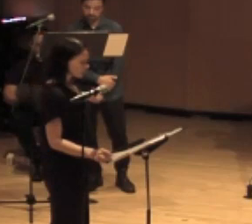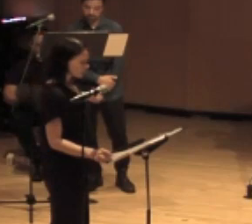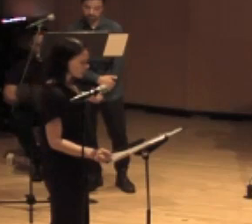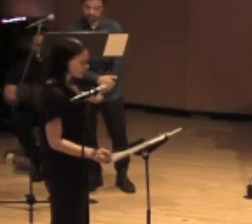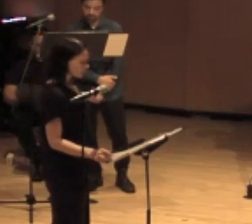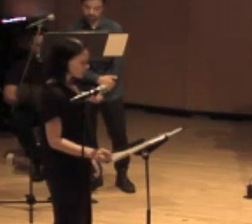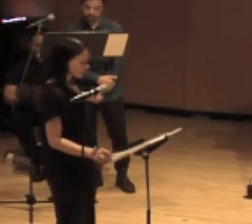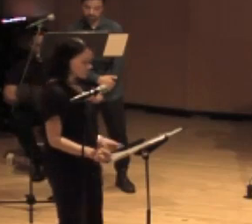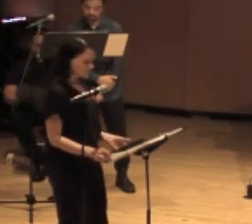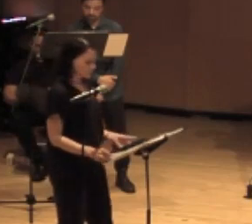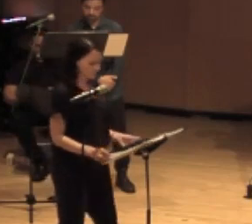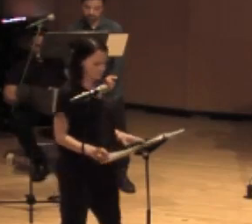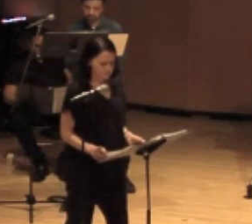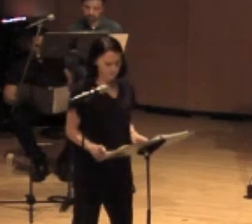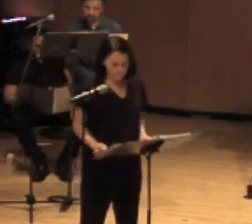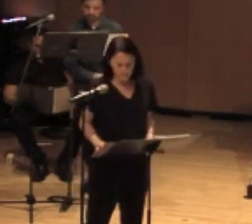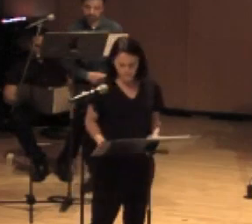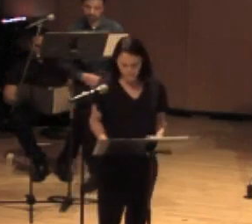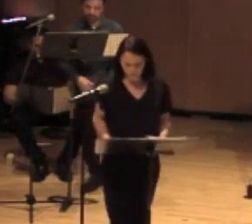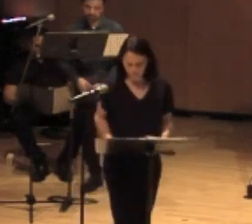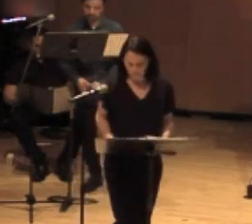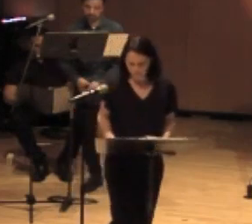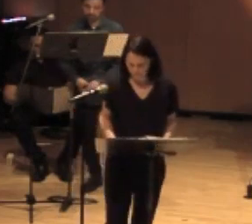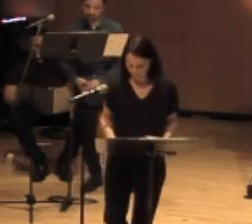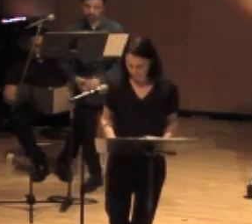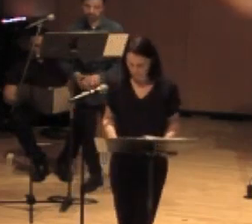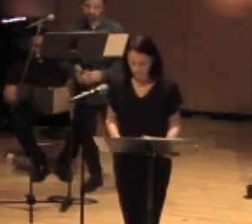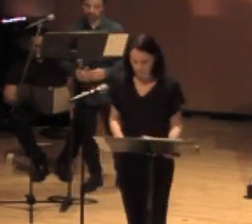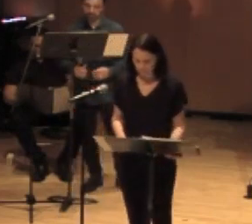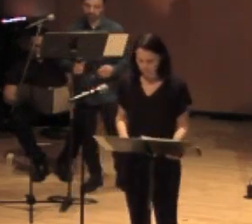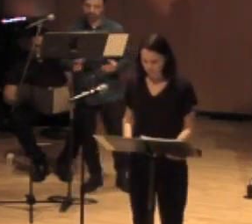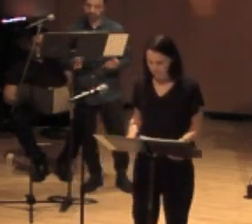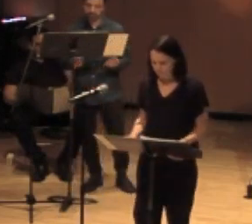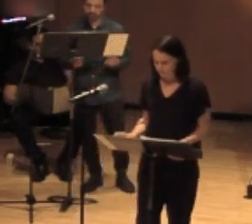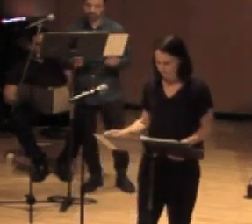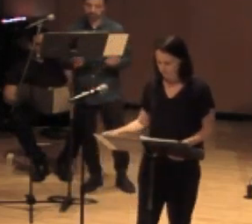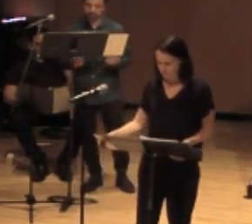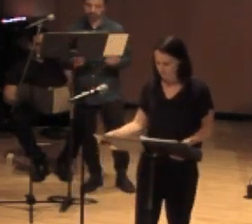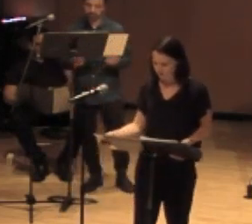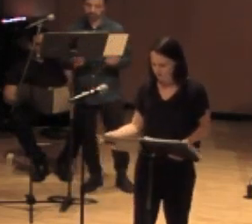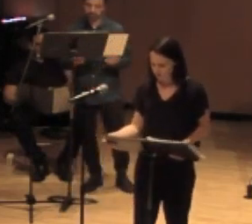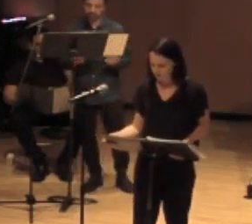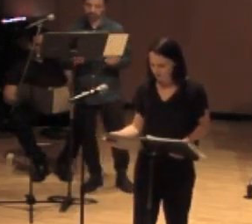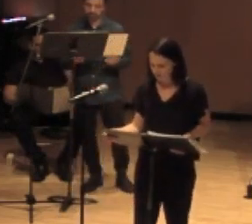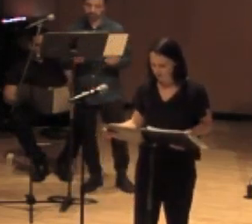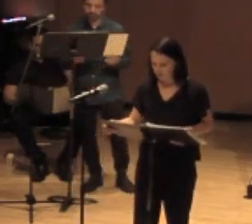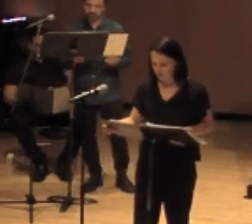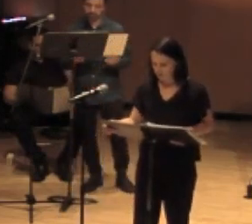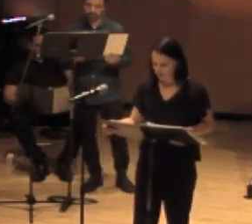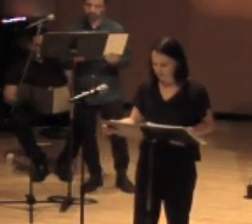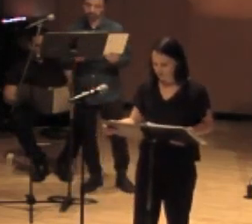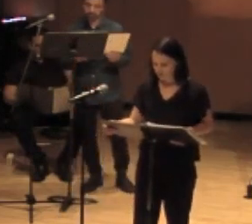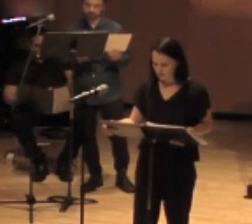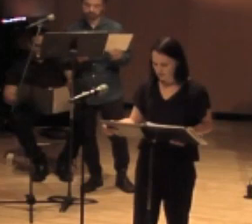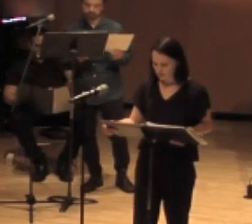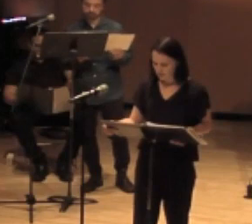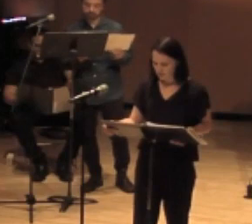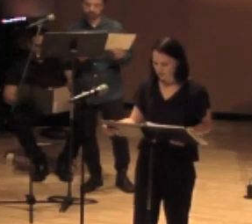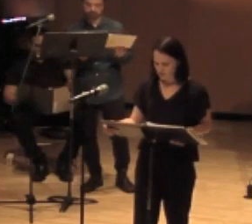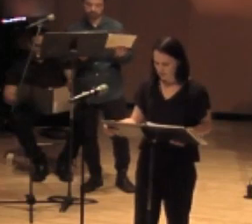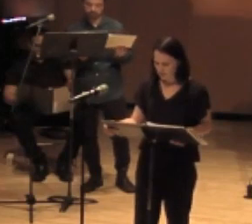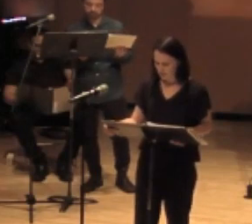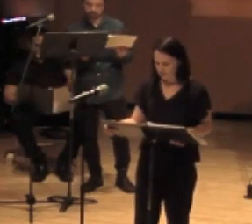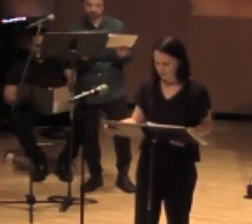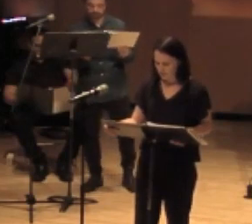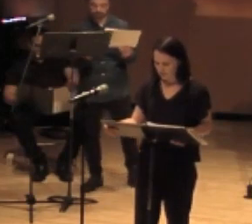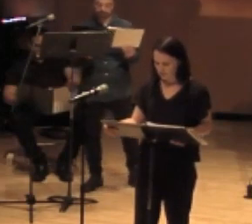away from each other no don't go don't the friend comes in walking towards the